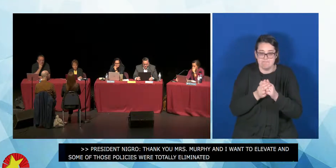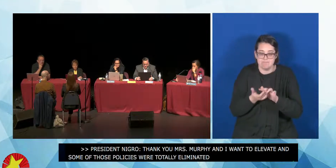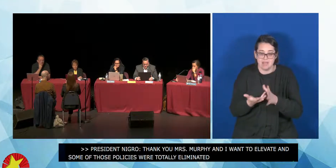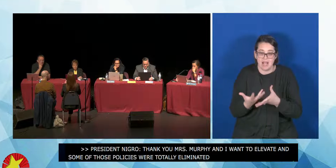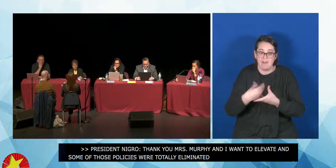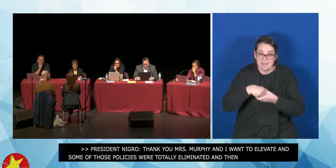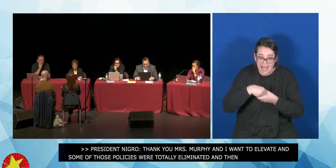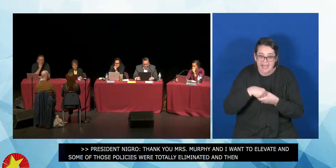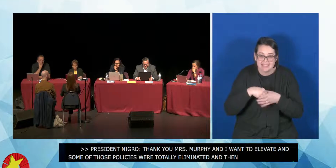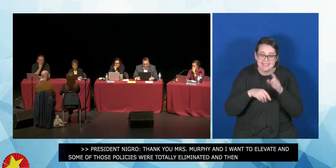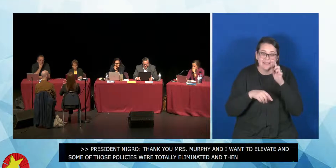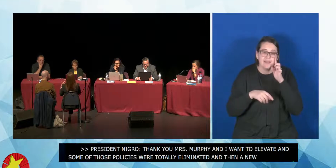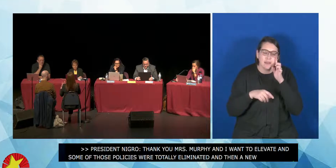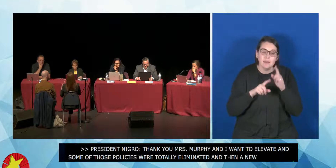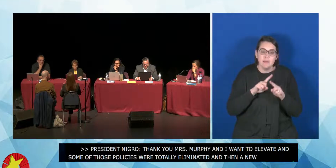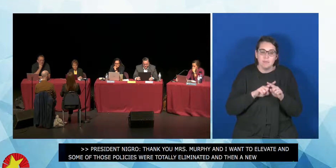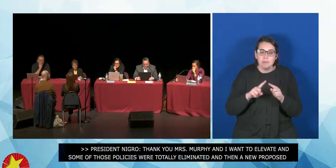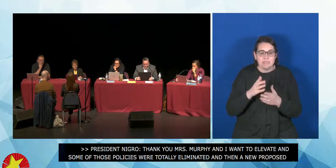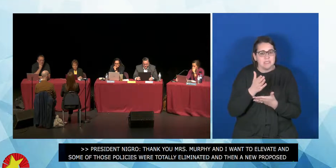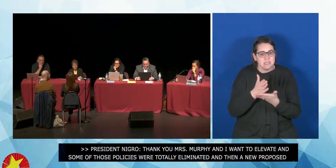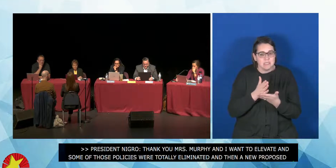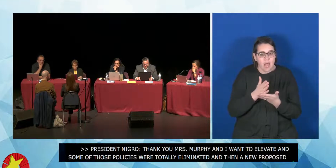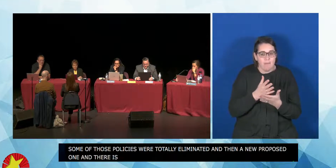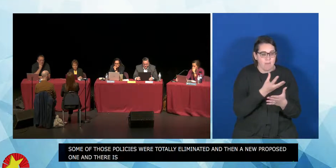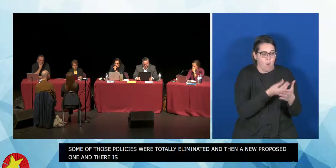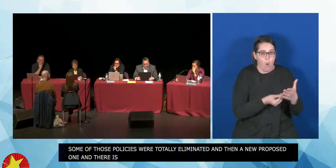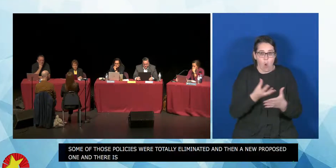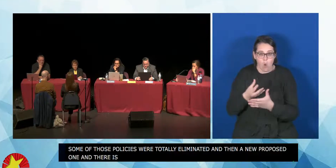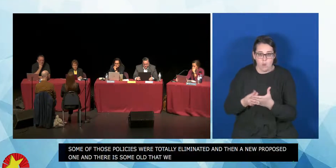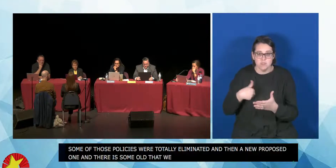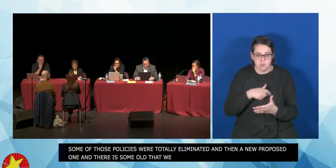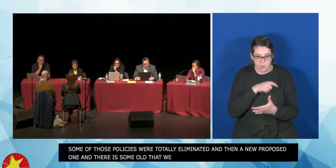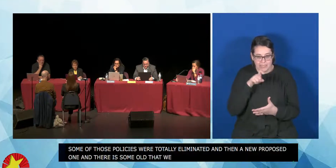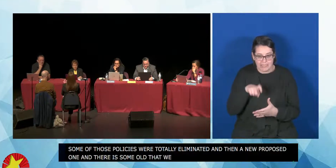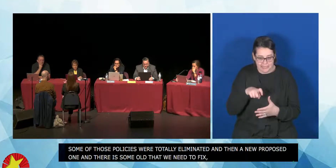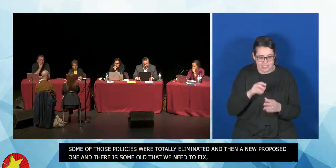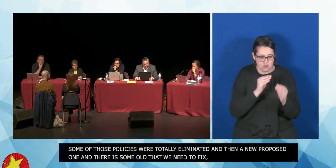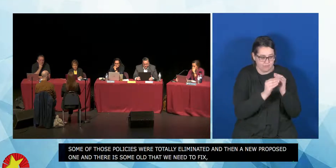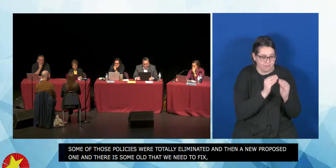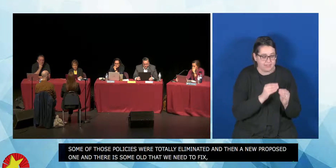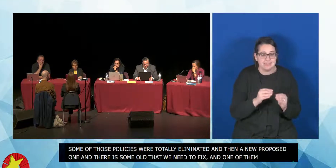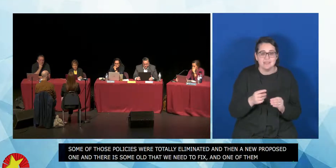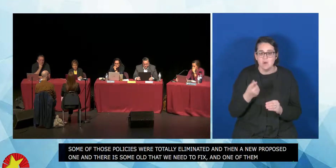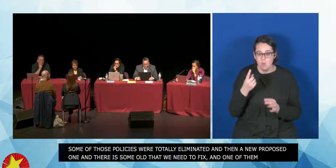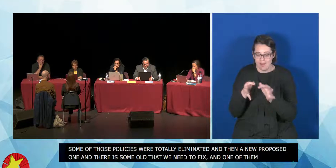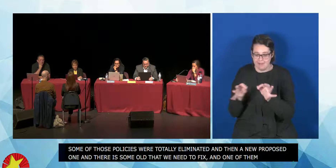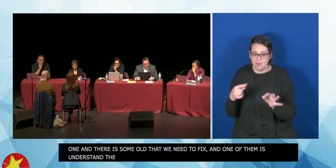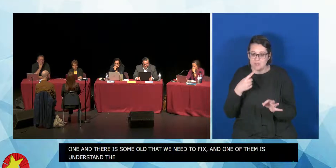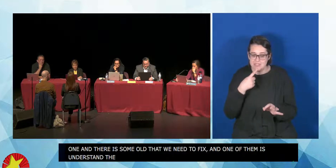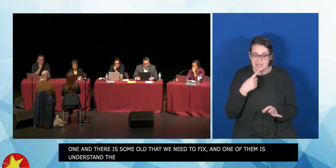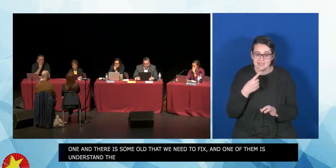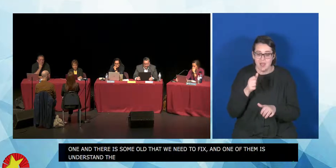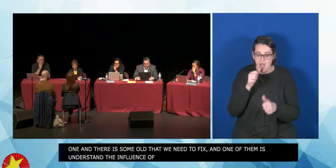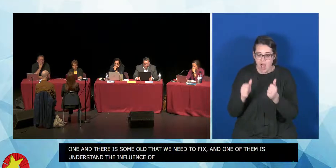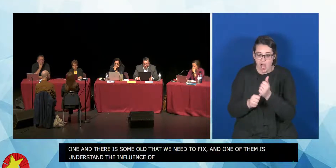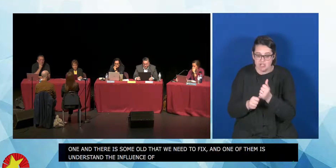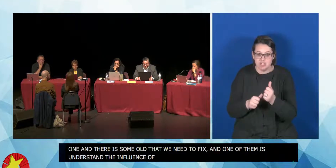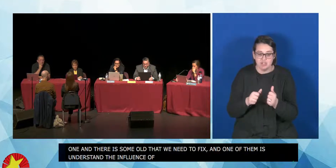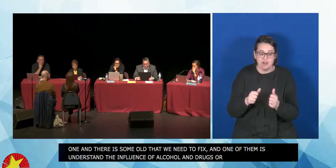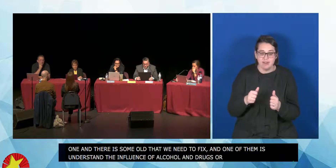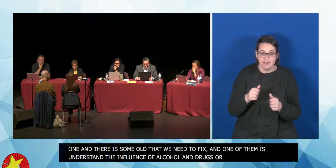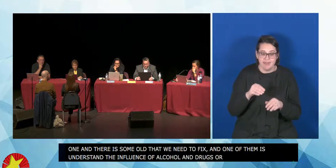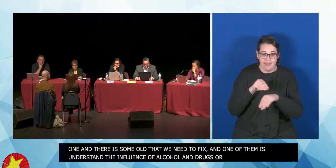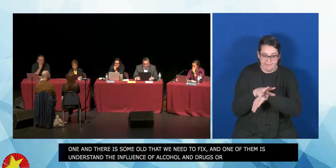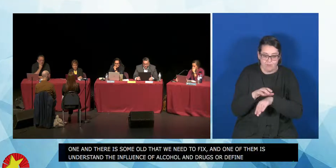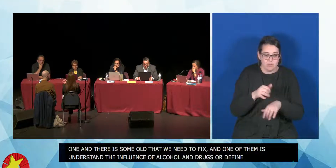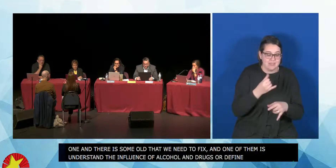there's some holes in it that we need to fix. I mean, one of them is, under the influence of alcohol and under the influence of drugs are defined in the policy, but they're